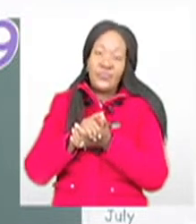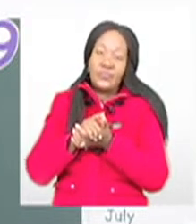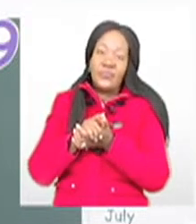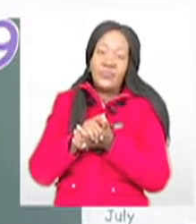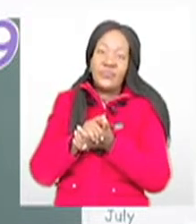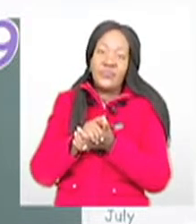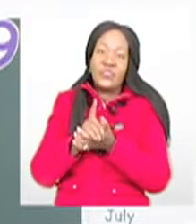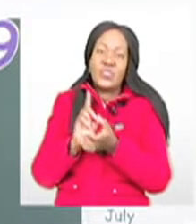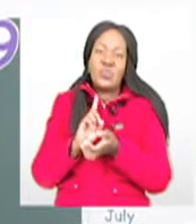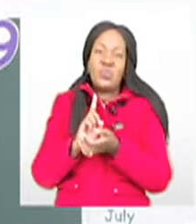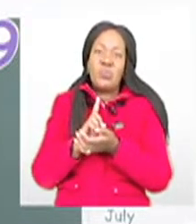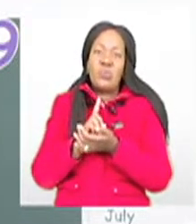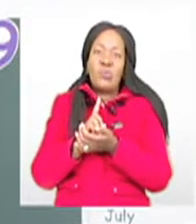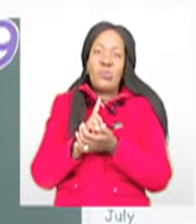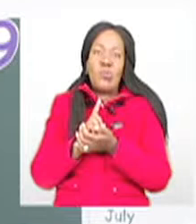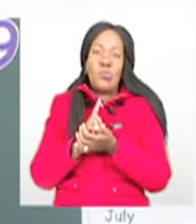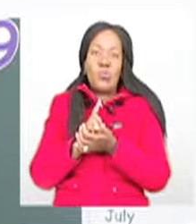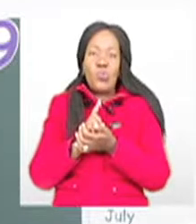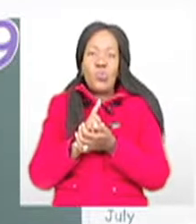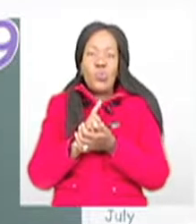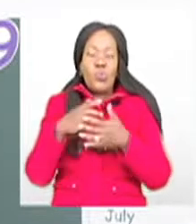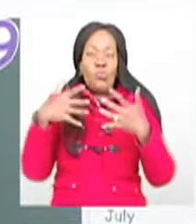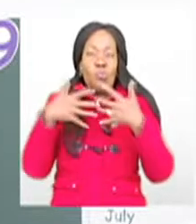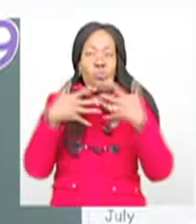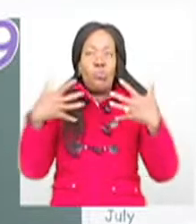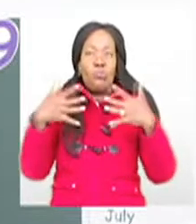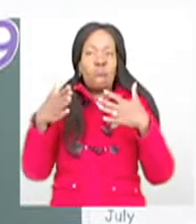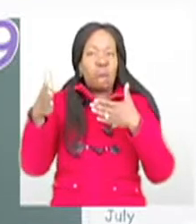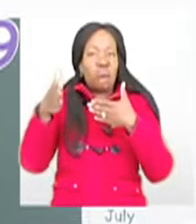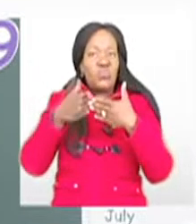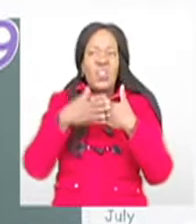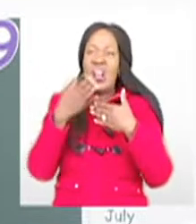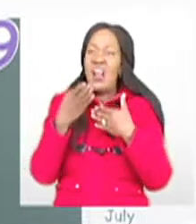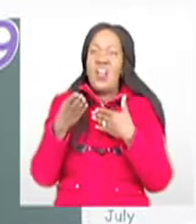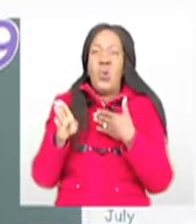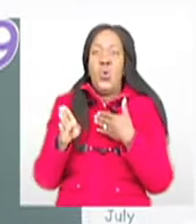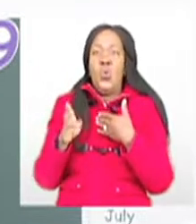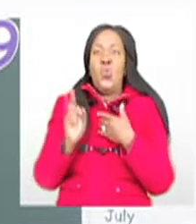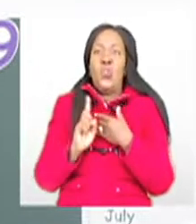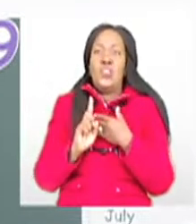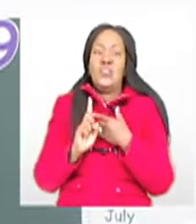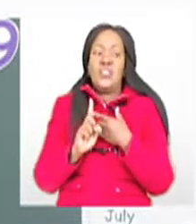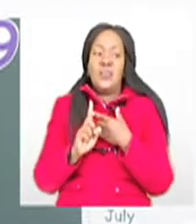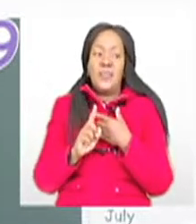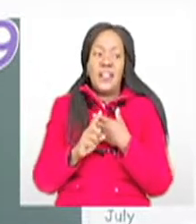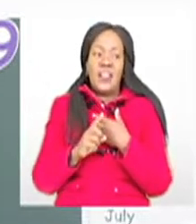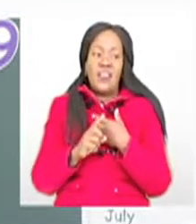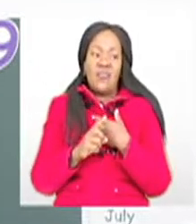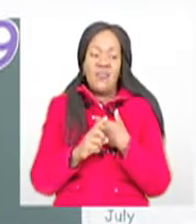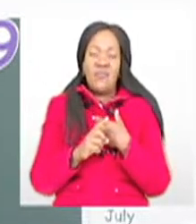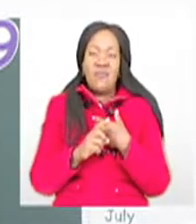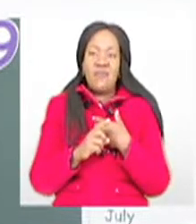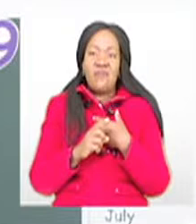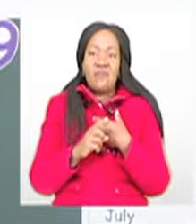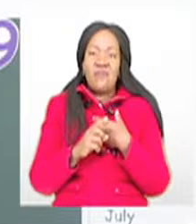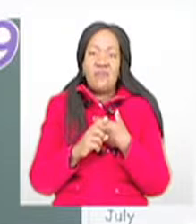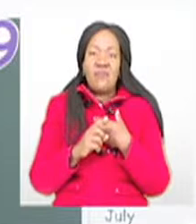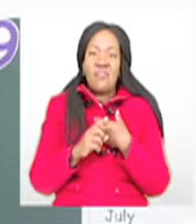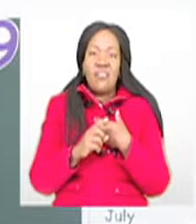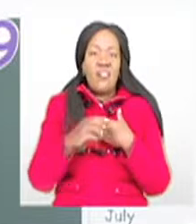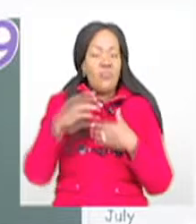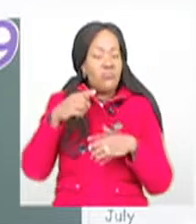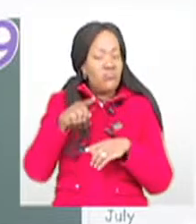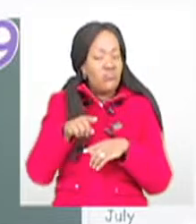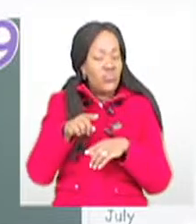we leave the gates open on the farm? I'm sure this animal will walk